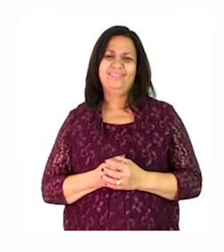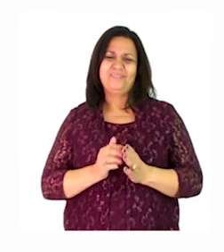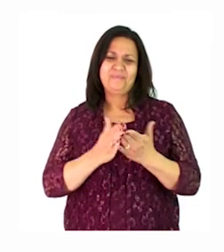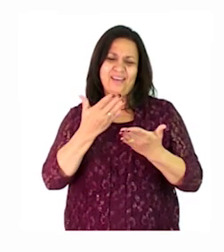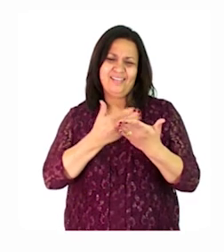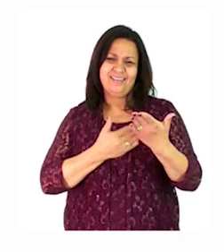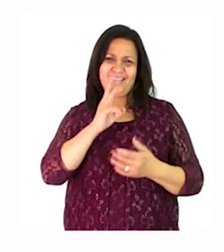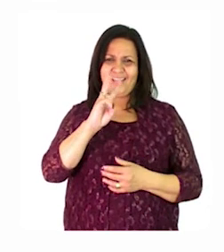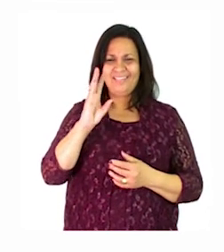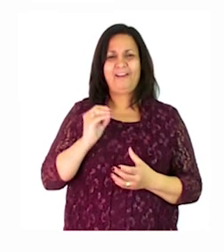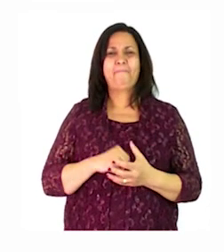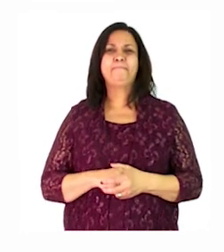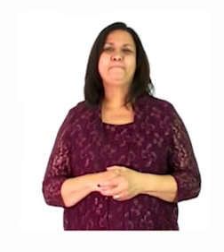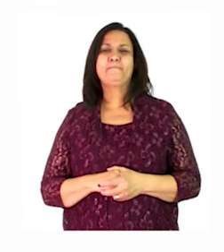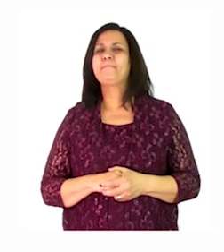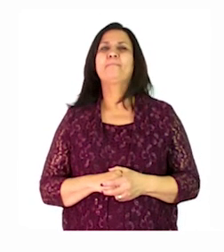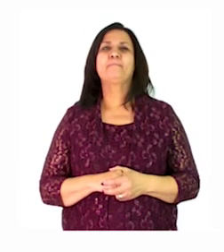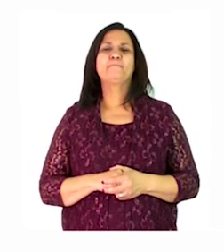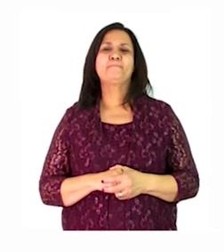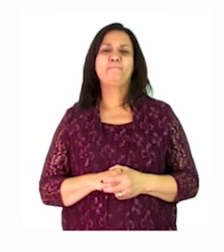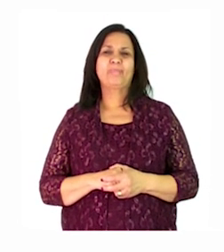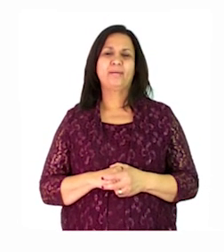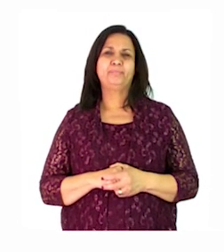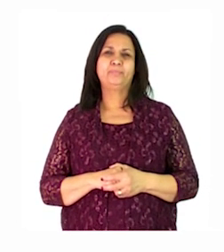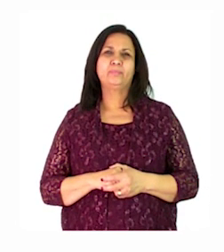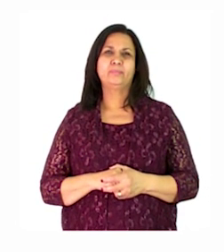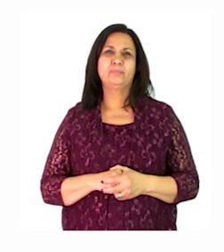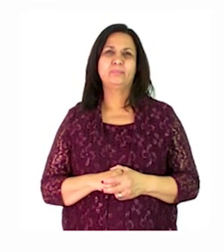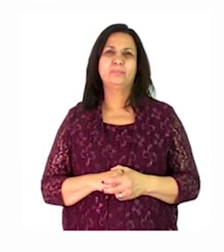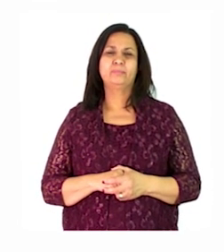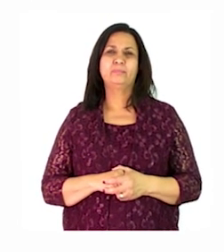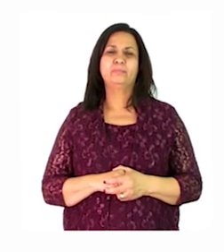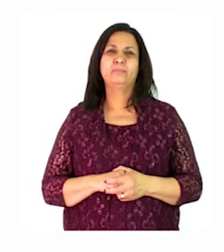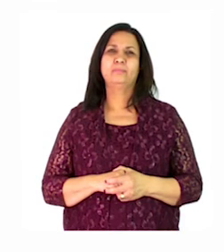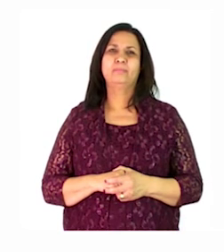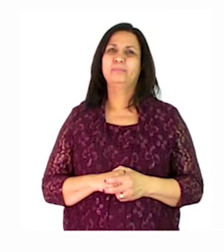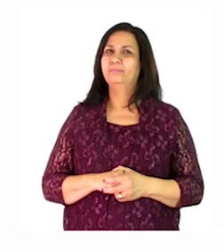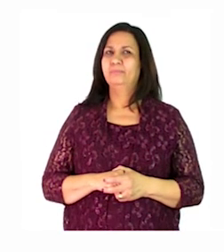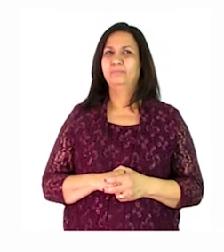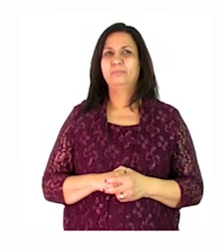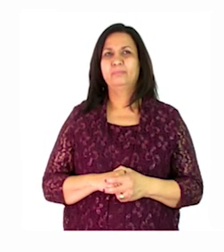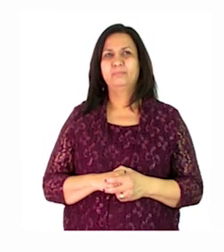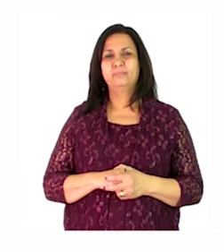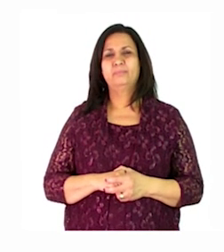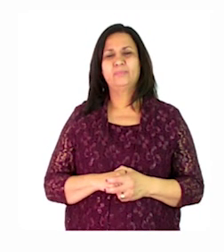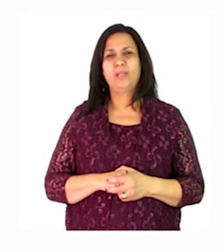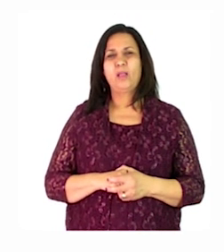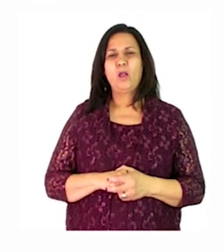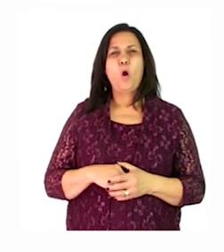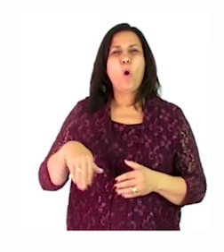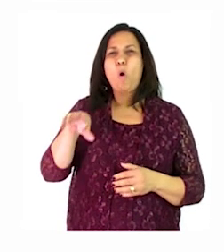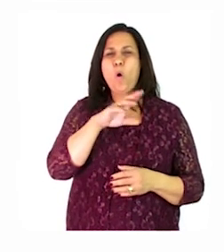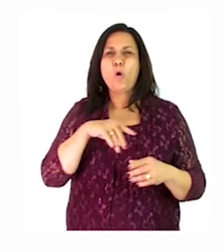30. Now, we need to identify all the things that are